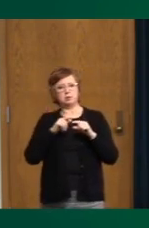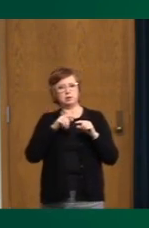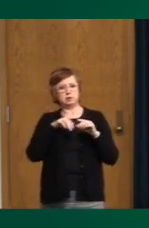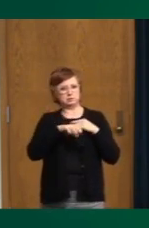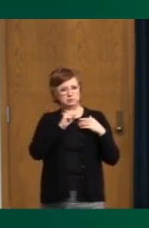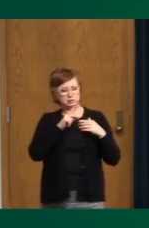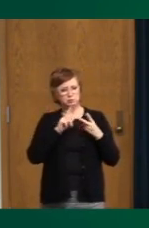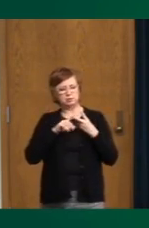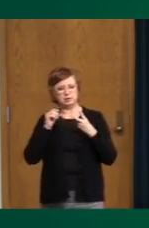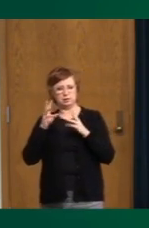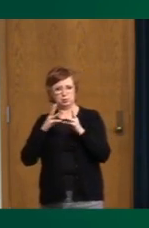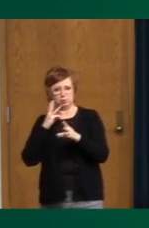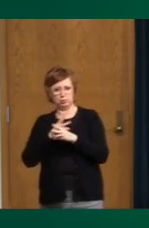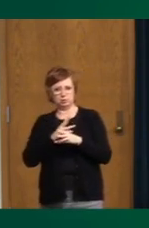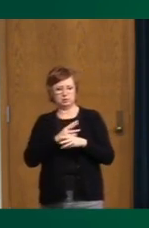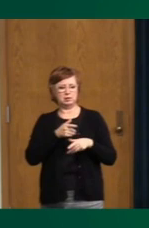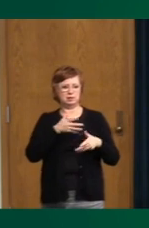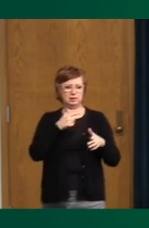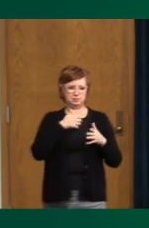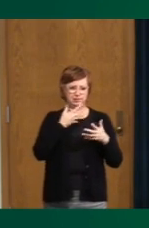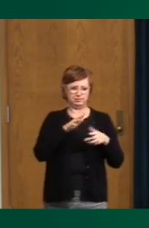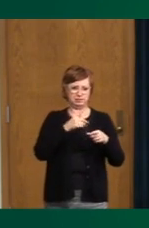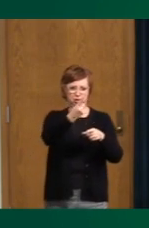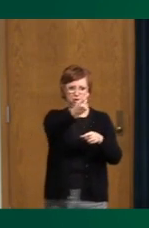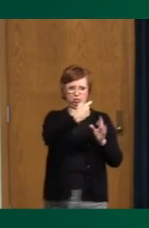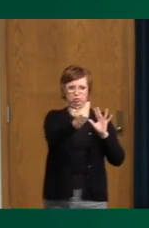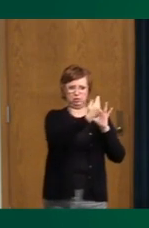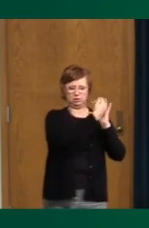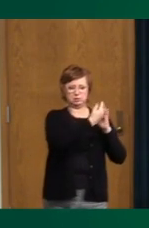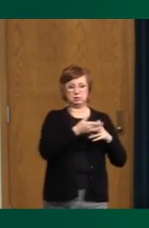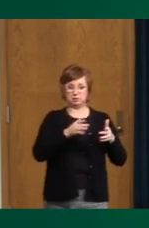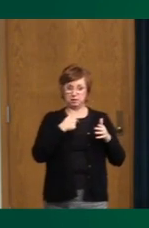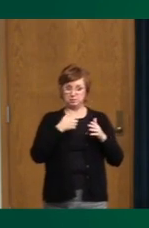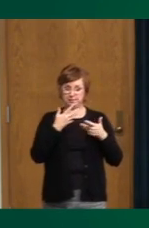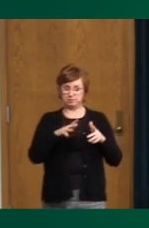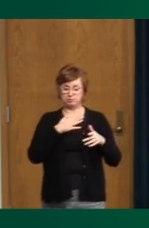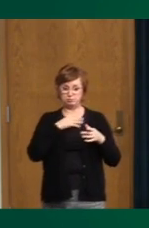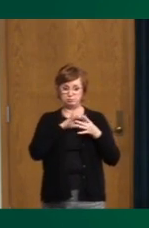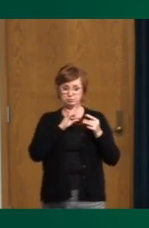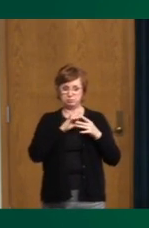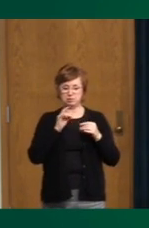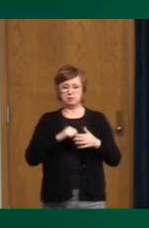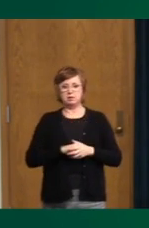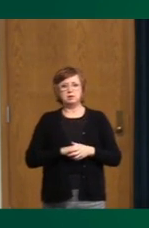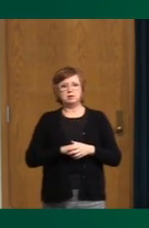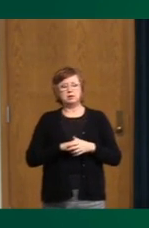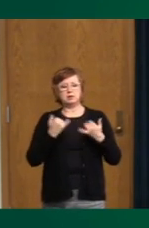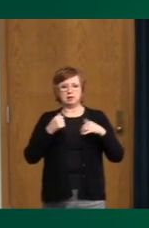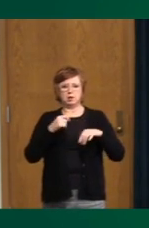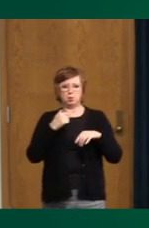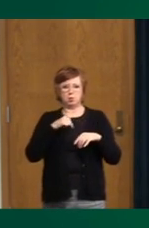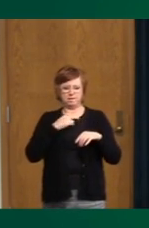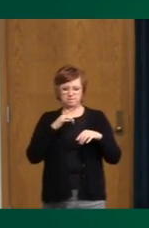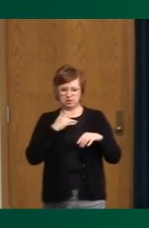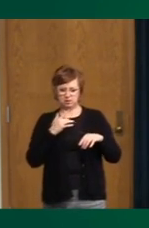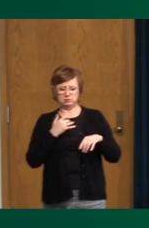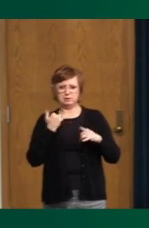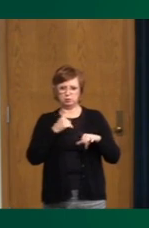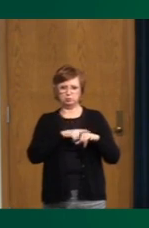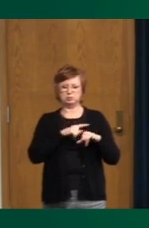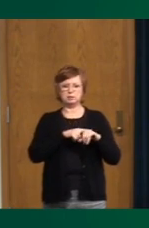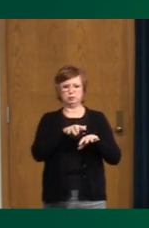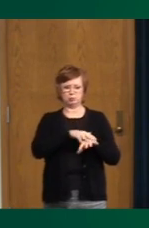feel. If you let me finish, we feel that we are at a stage here now where a slowdown will work. We may get